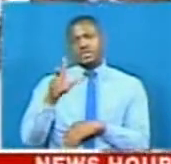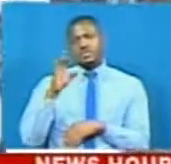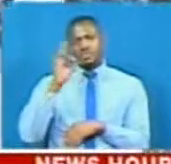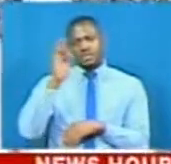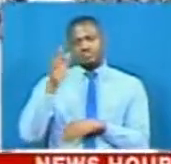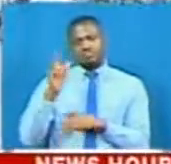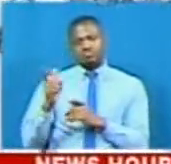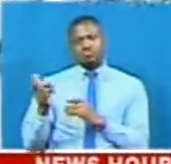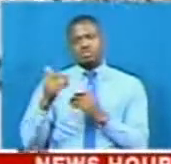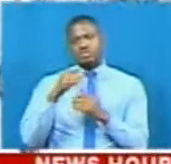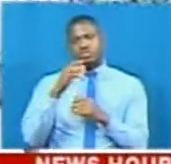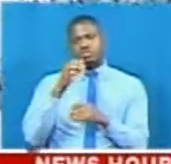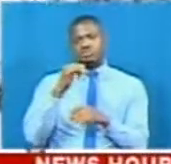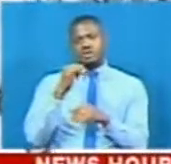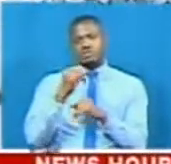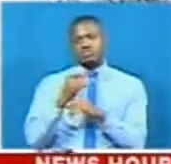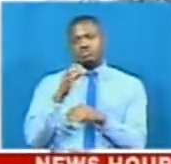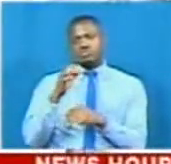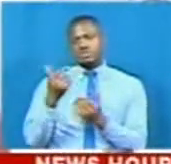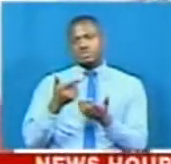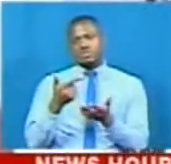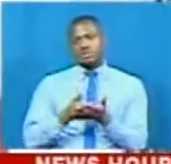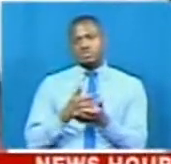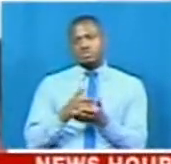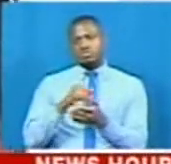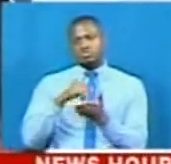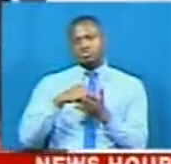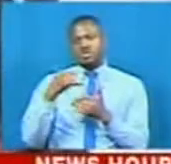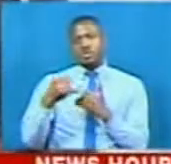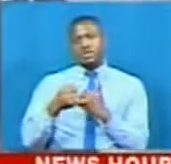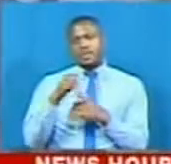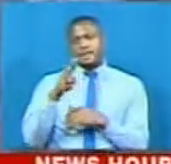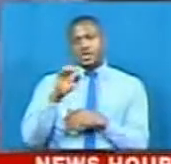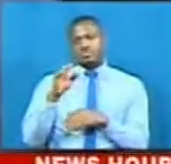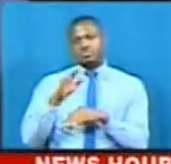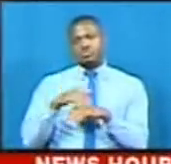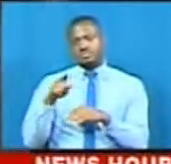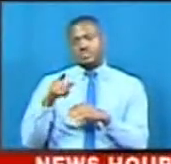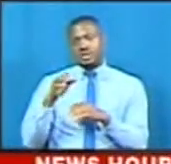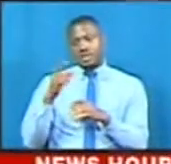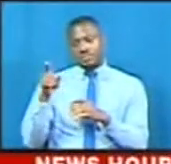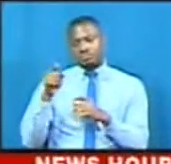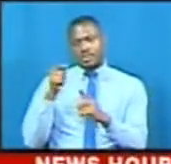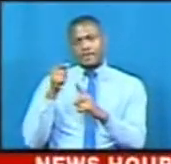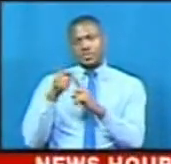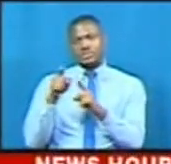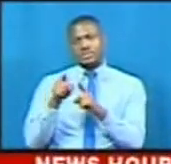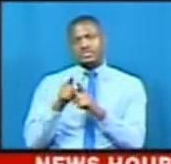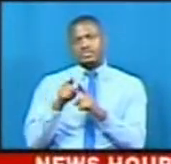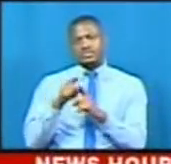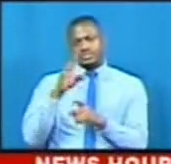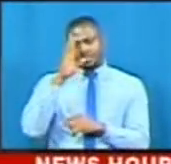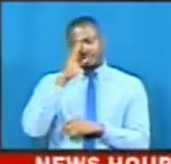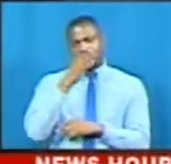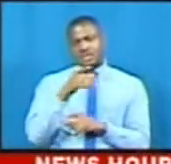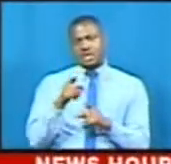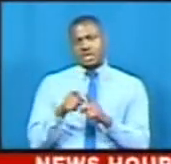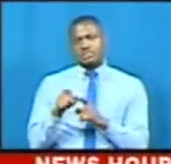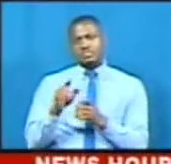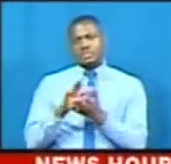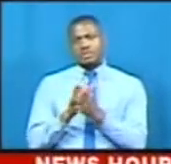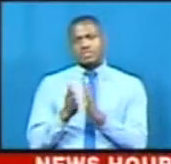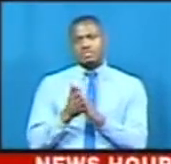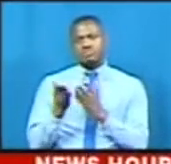1953. He was later called to the Gold Coast Bar in January the following year. Justice Kingsley-Nyinah was appointed by Sir